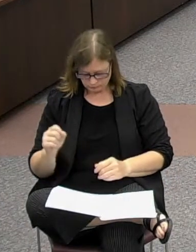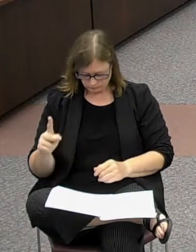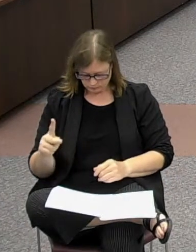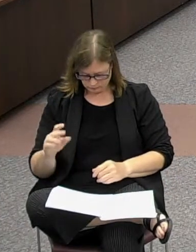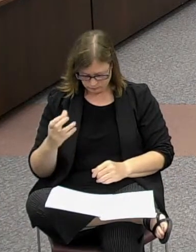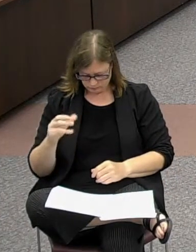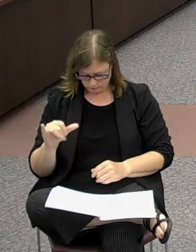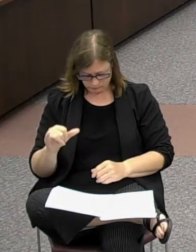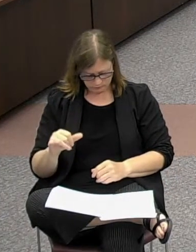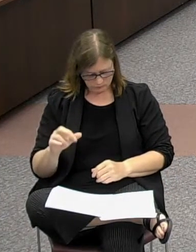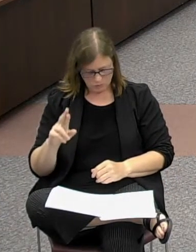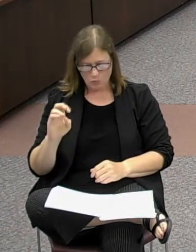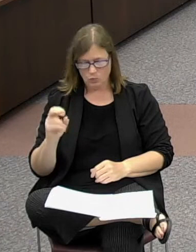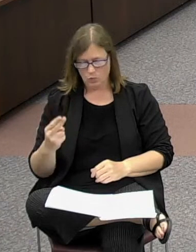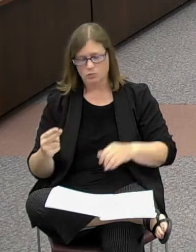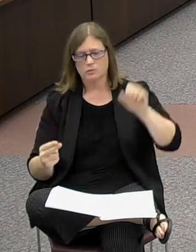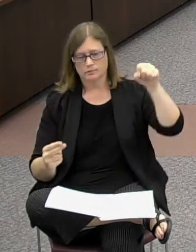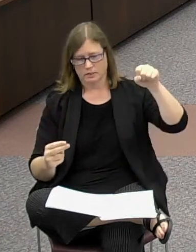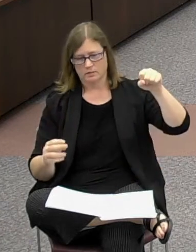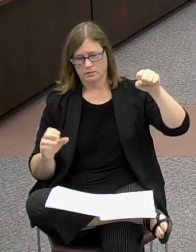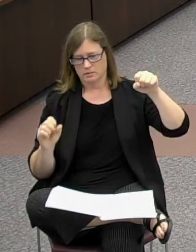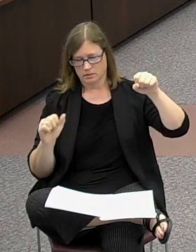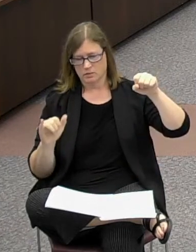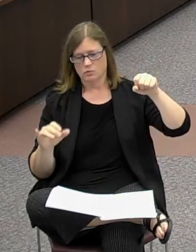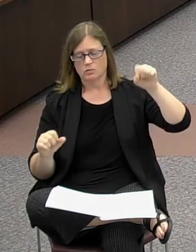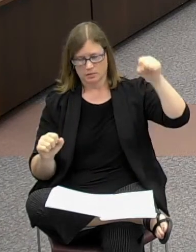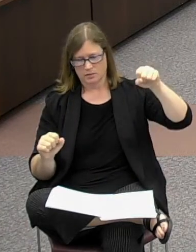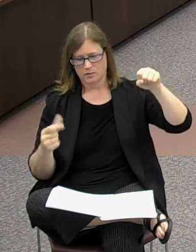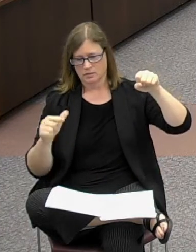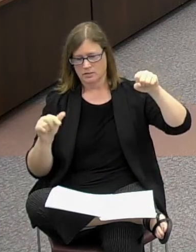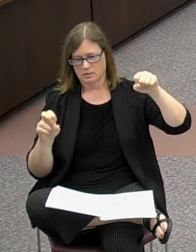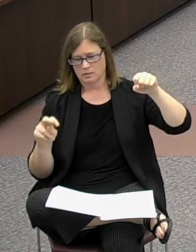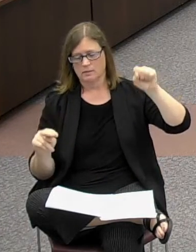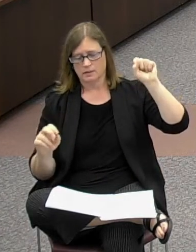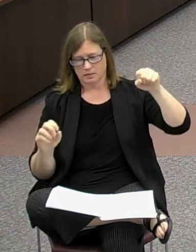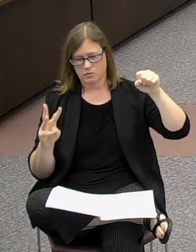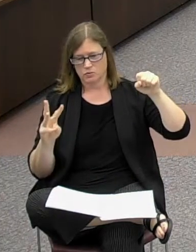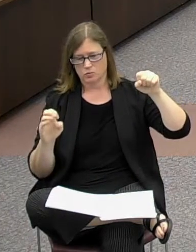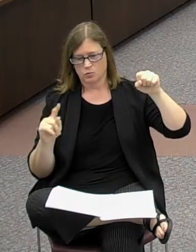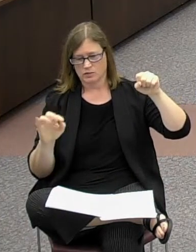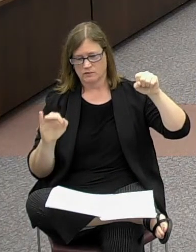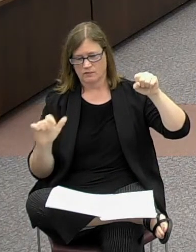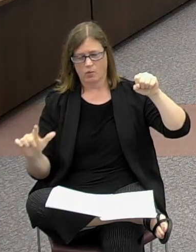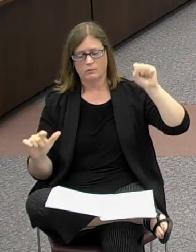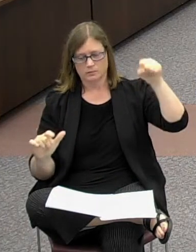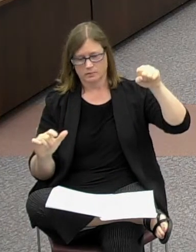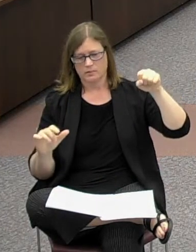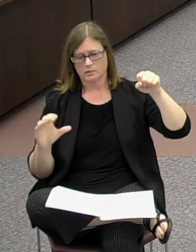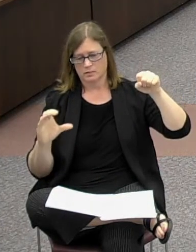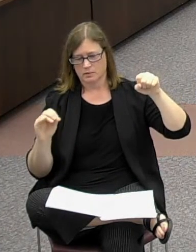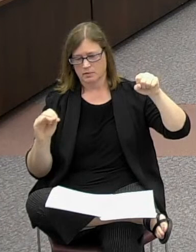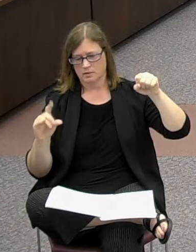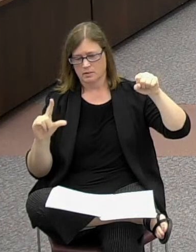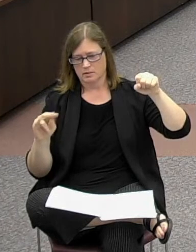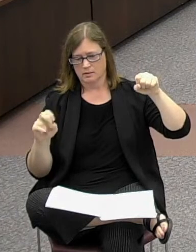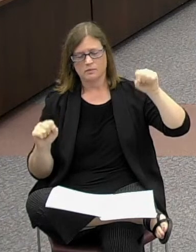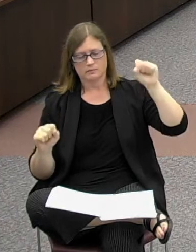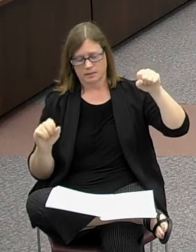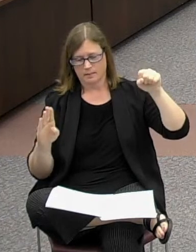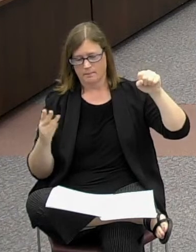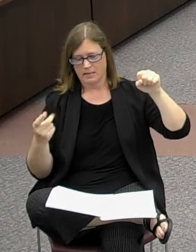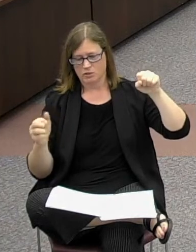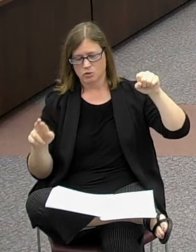Charlie? Ms. Roach? Yes. Ms. Zine? Yes. Ms. Glan? Yes. Mr. Westfall? Yes. Ms. Howard Collins? Yes. Dr. Baxter? Yes.